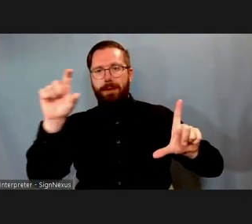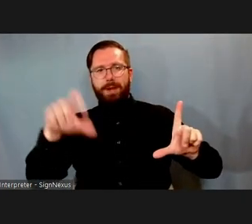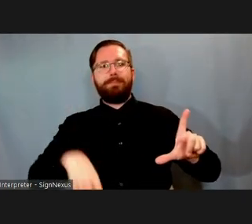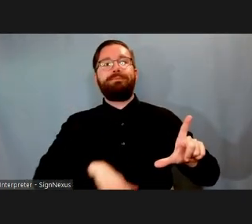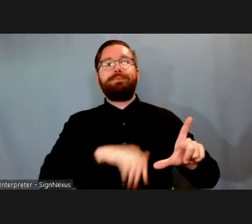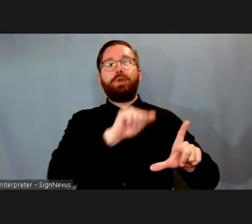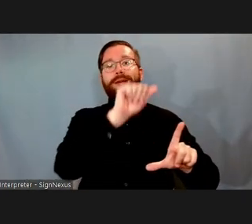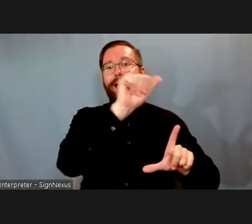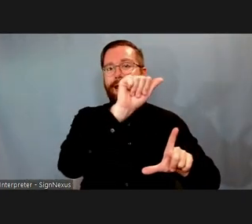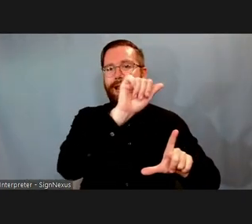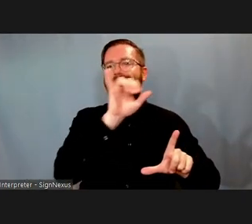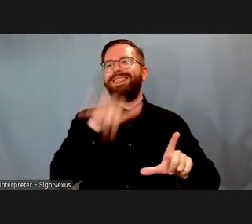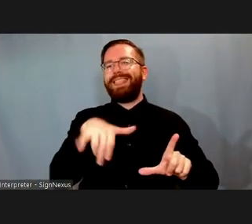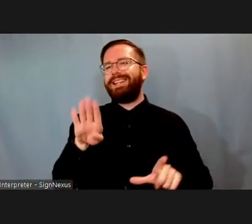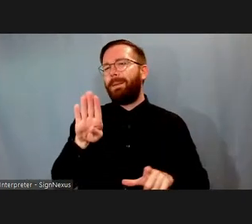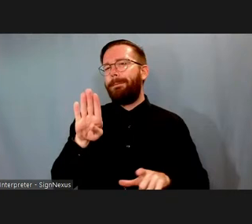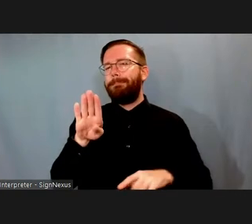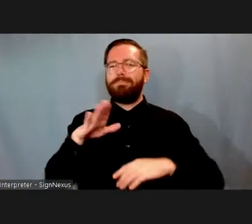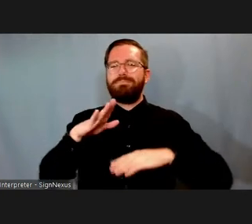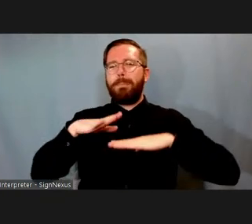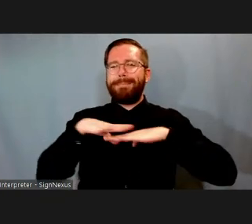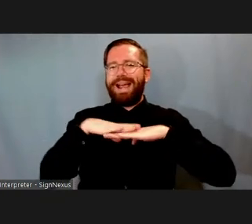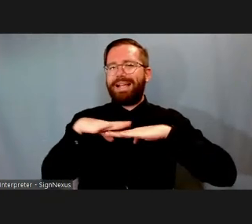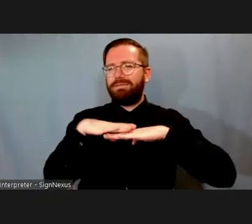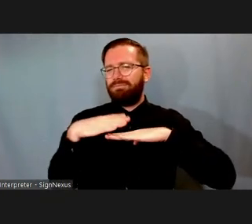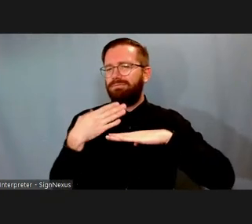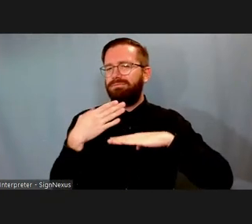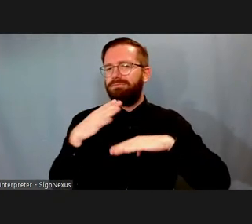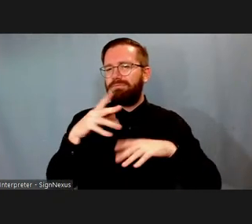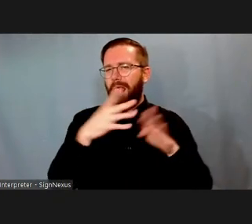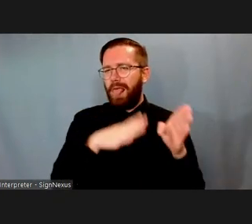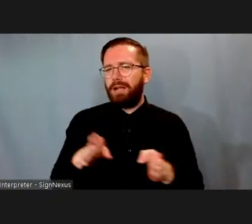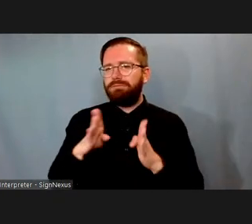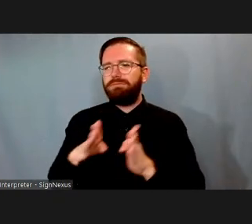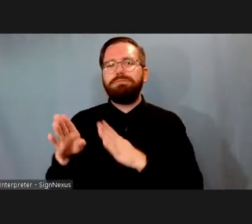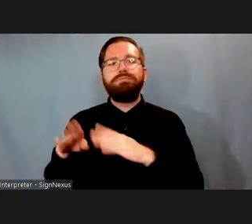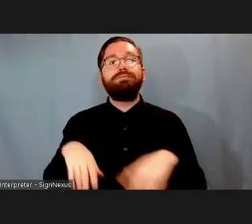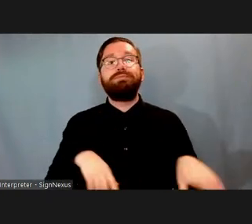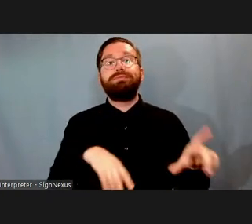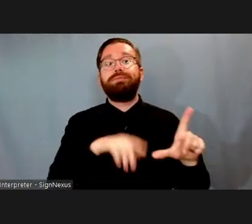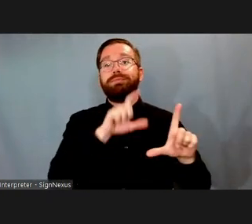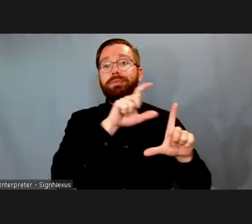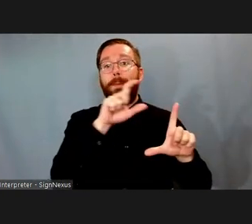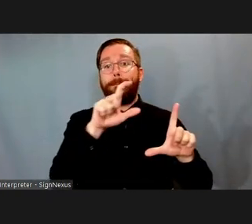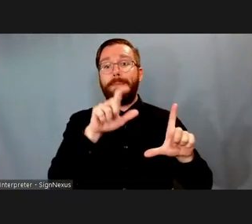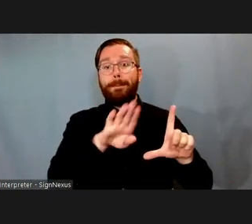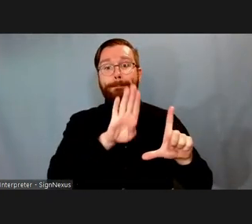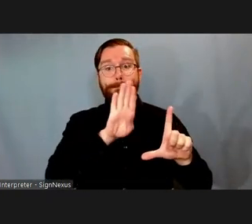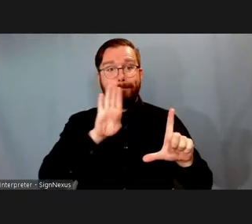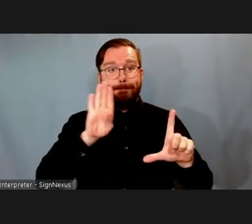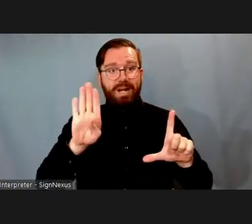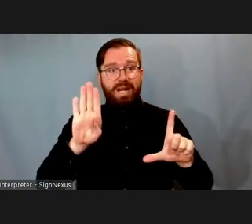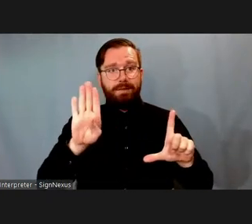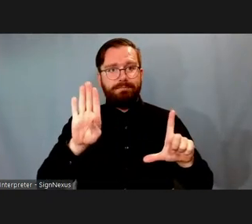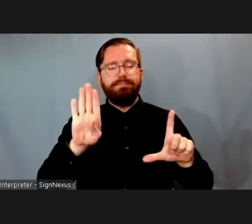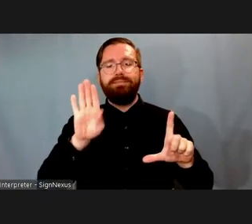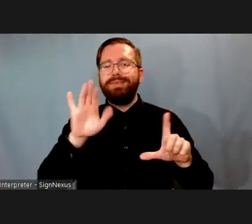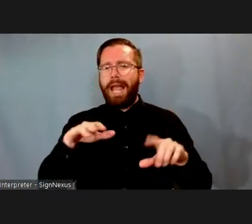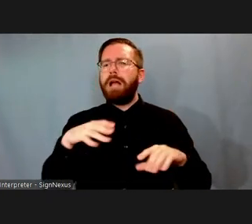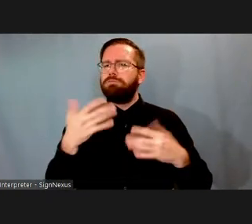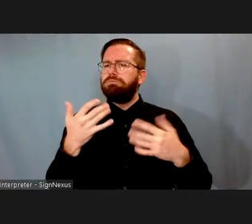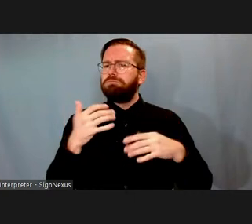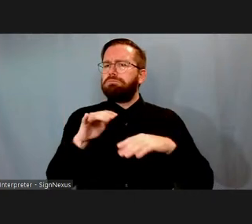characterized legislation tolling scenario b has that same base plan but starts to add